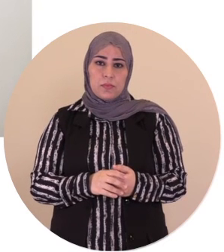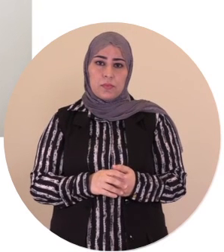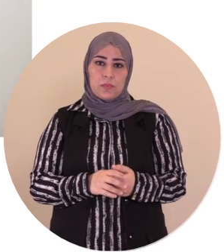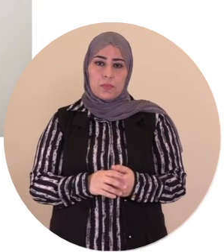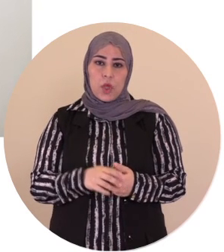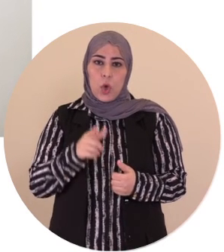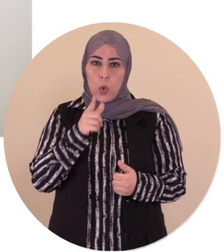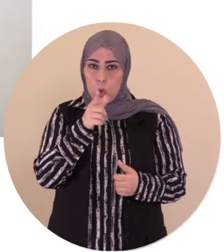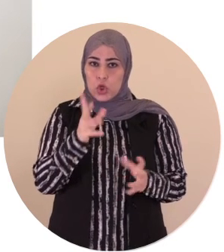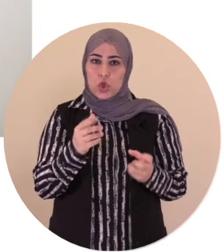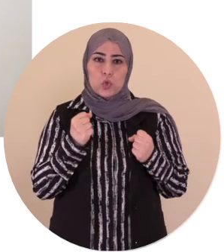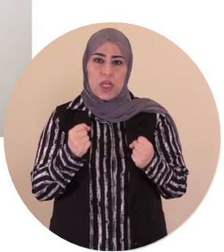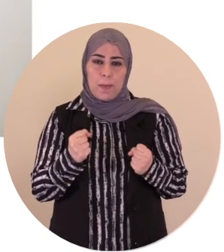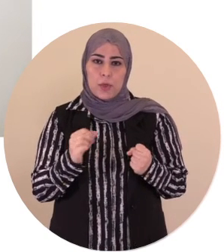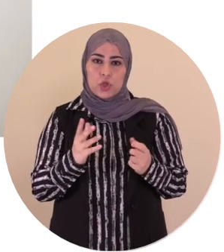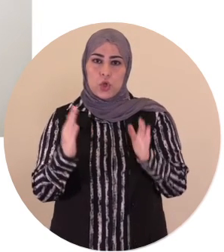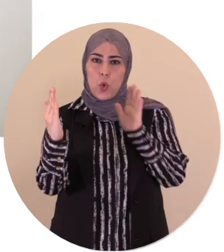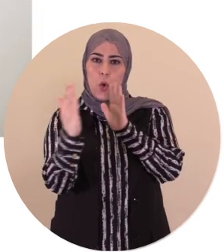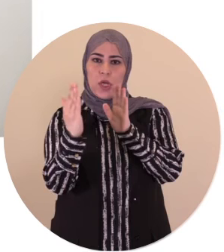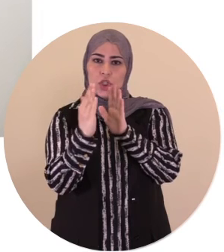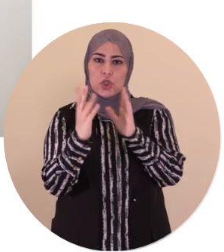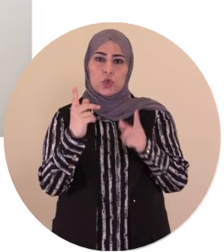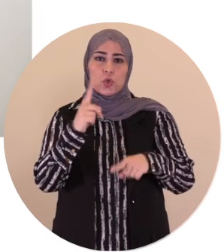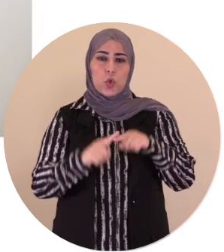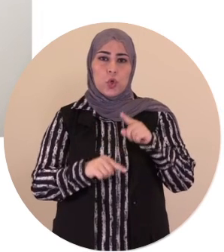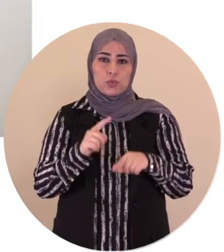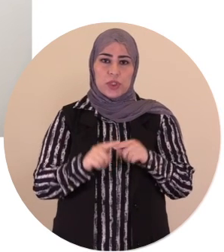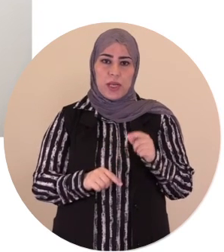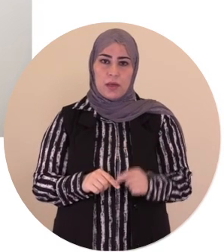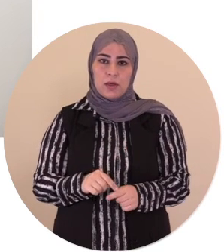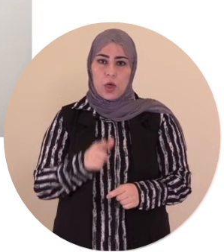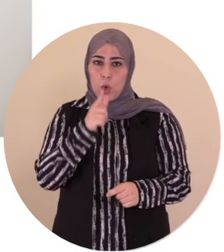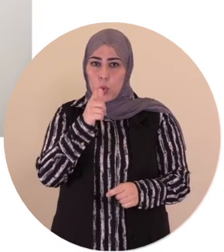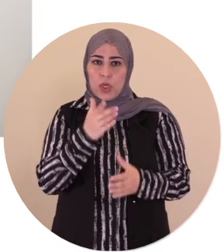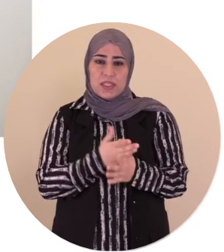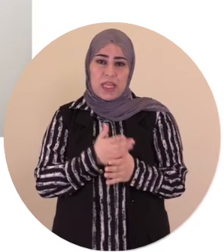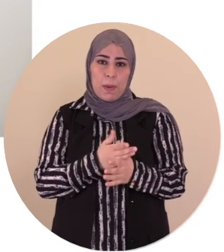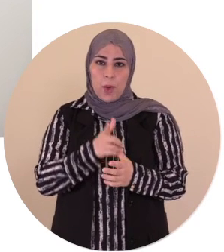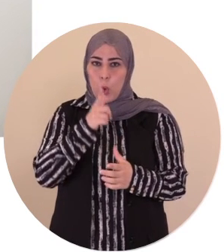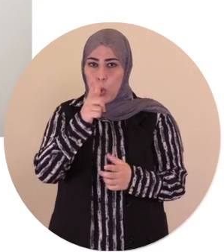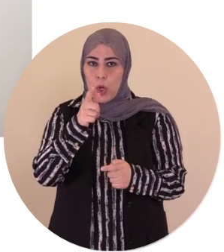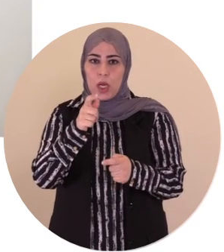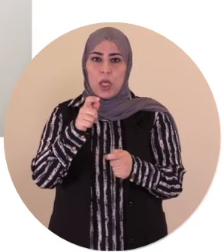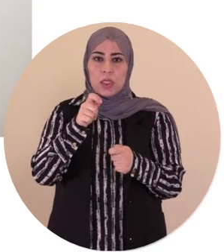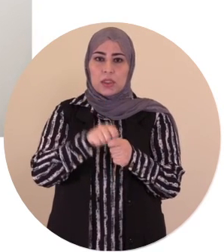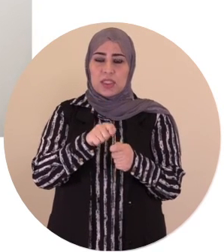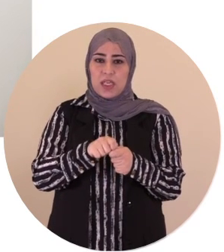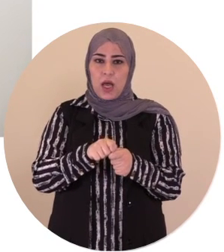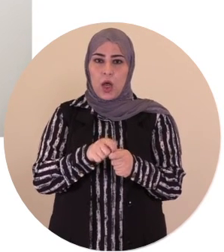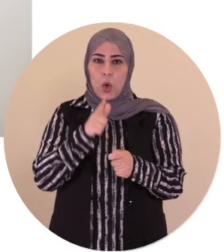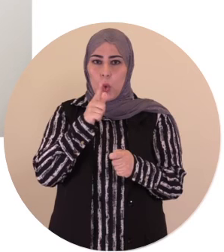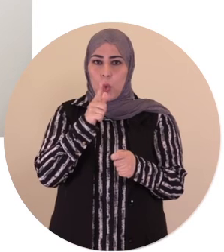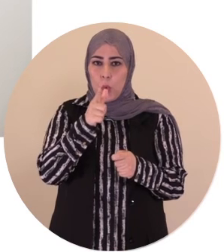mountains needs lots of trainings. Or you can say, I advise you to train if you want to climb a mountain. You can use any sort of